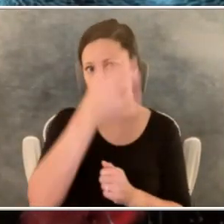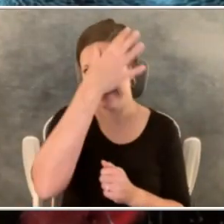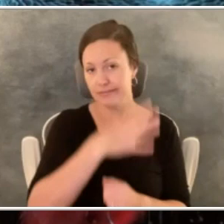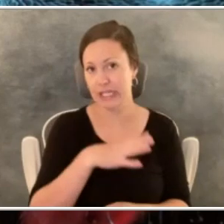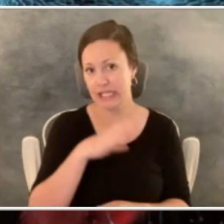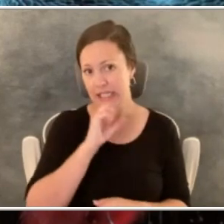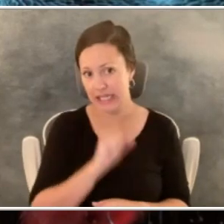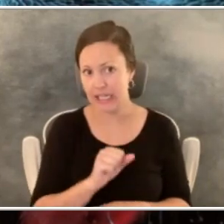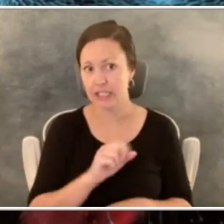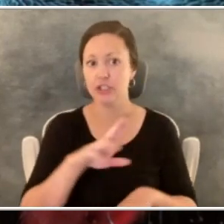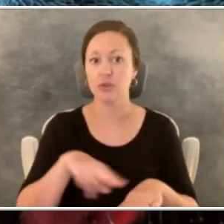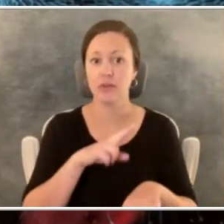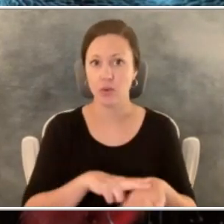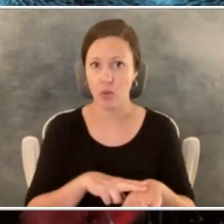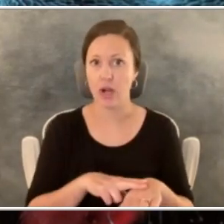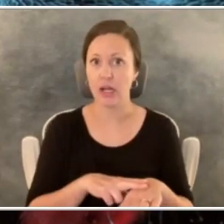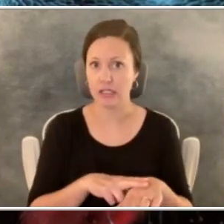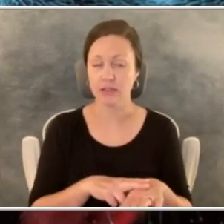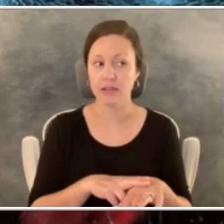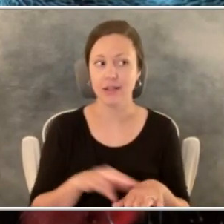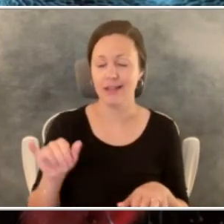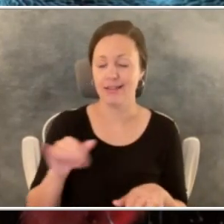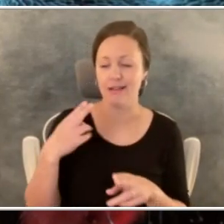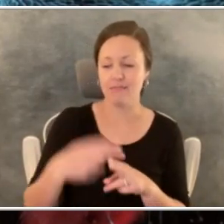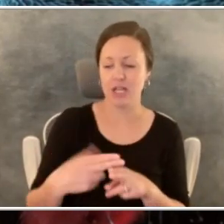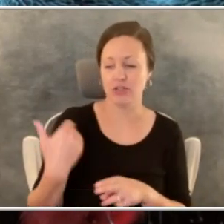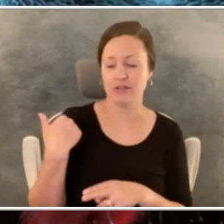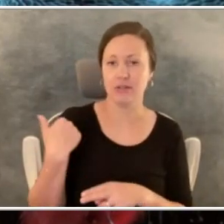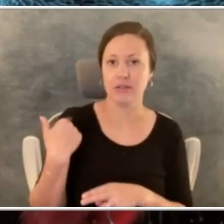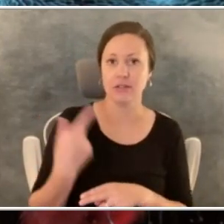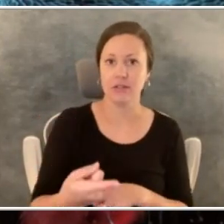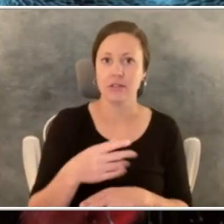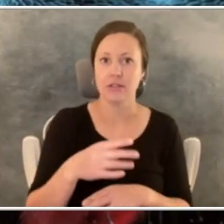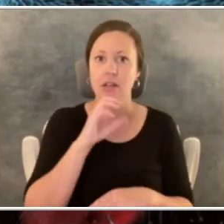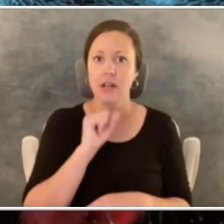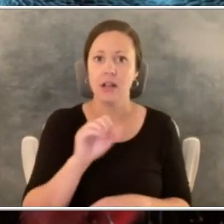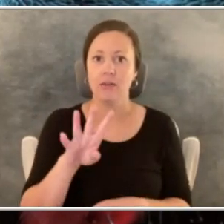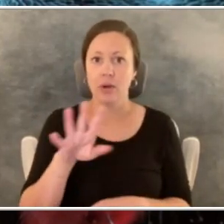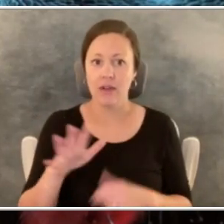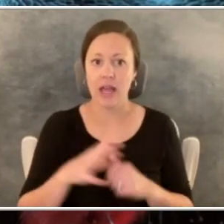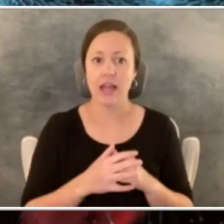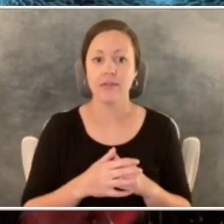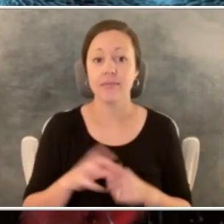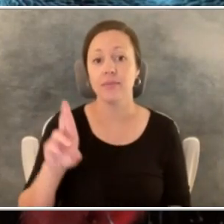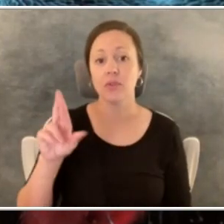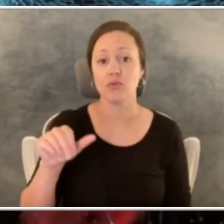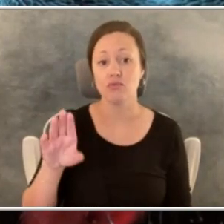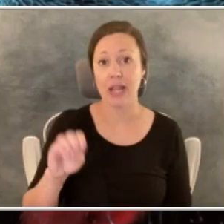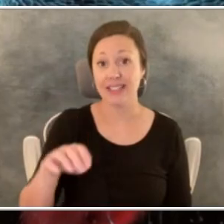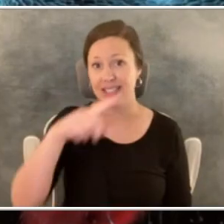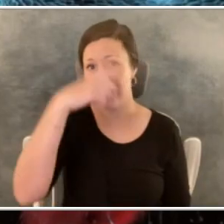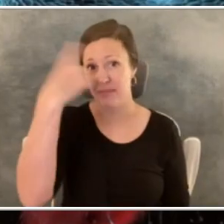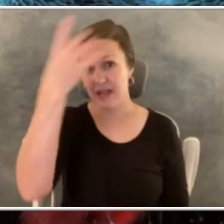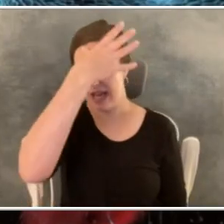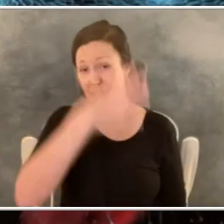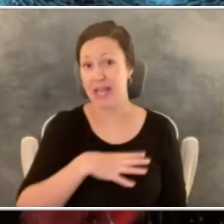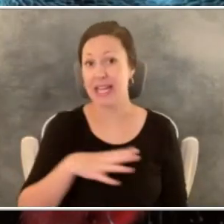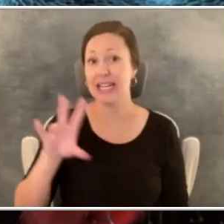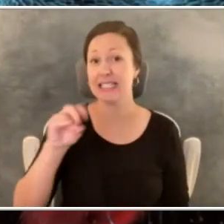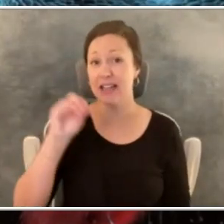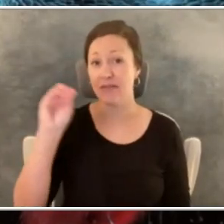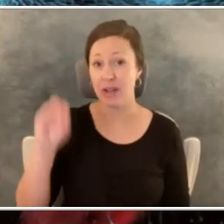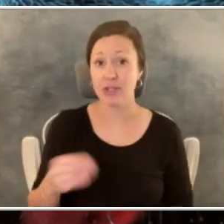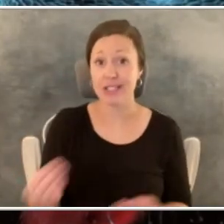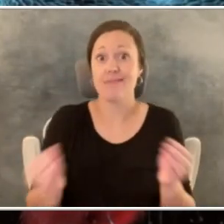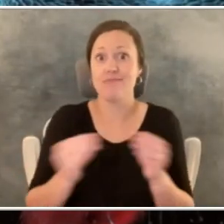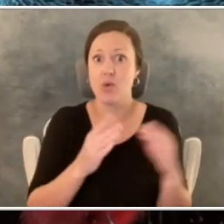screenings generally, as we mentioned, begin at 45. Your race plays a role, too. Black men are 70% more likely to develop prostate cancer than white men.